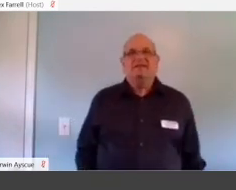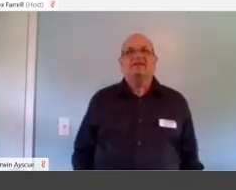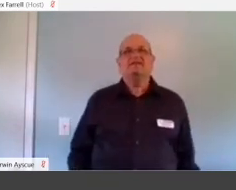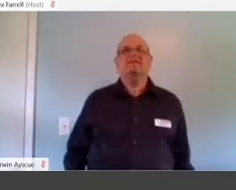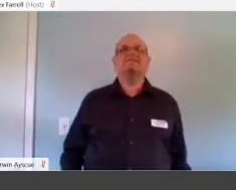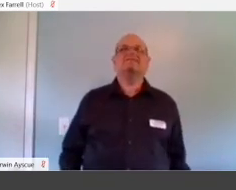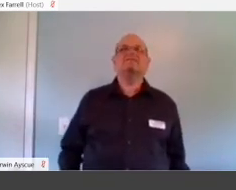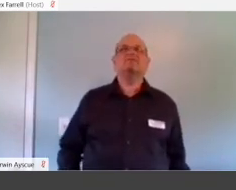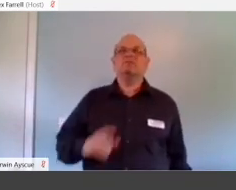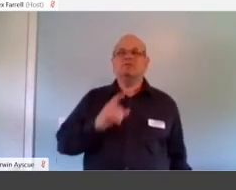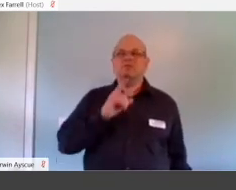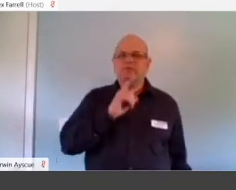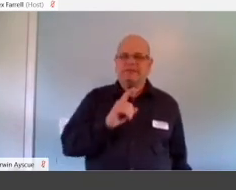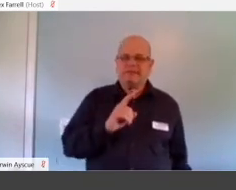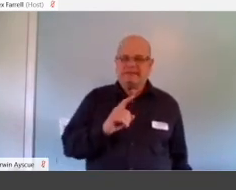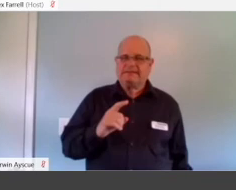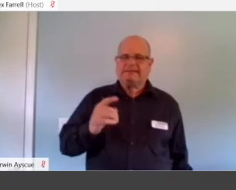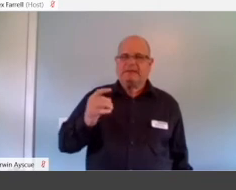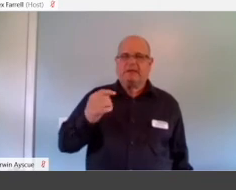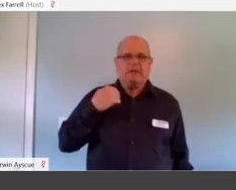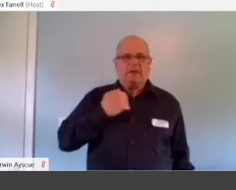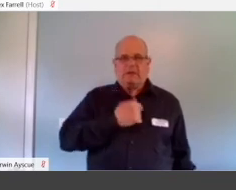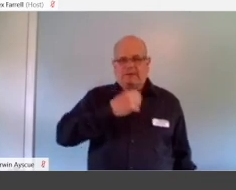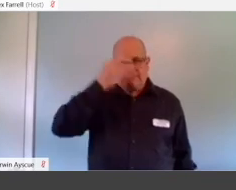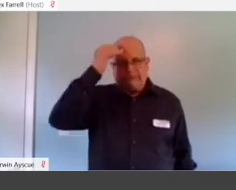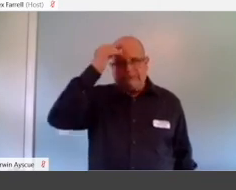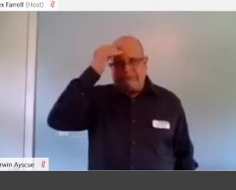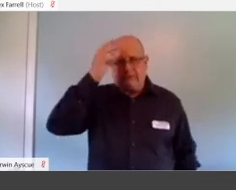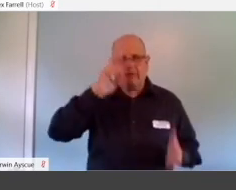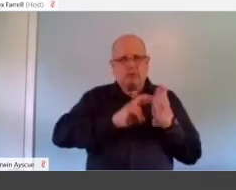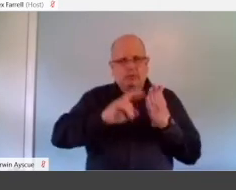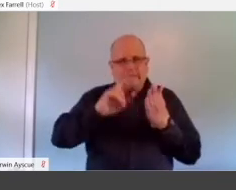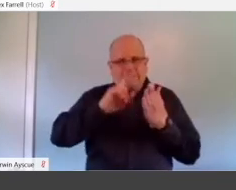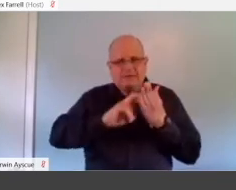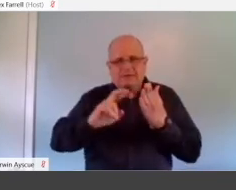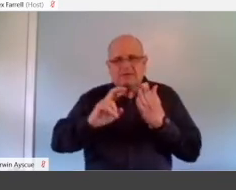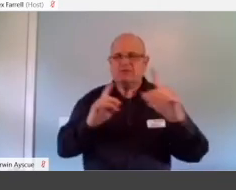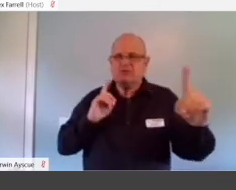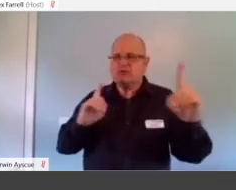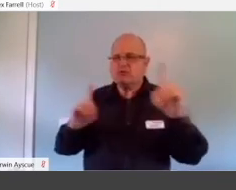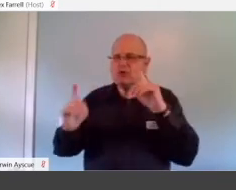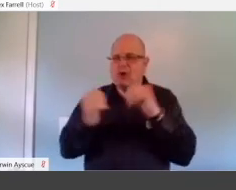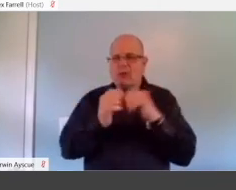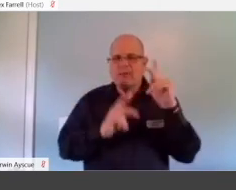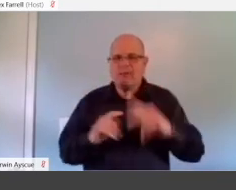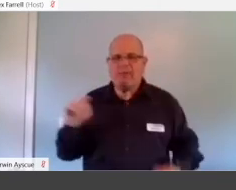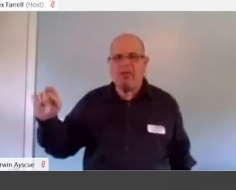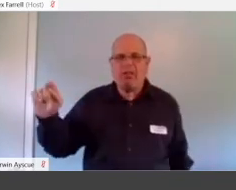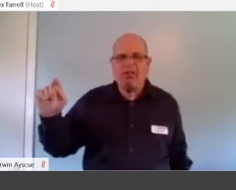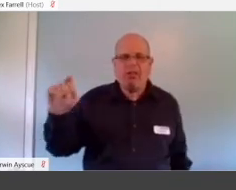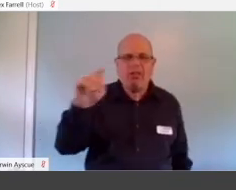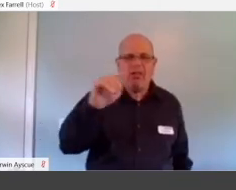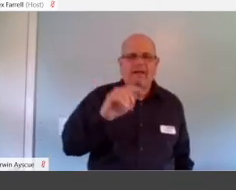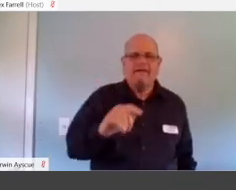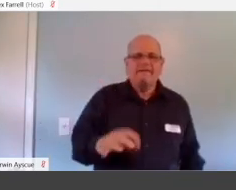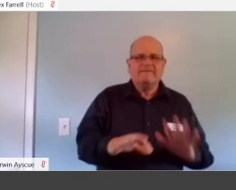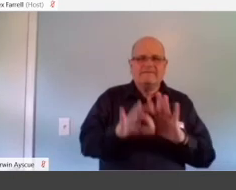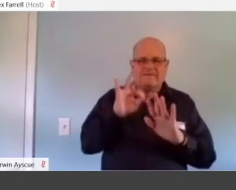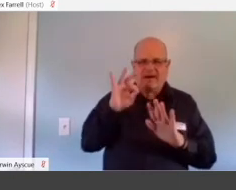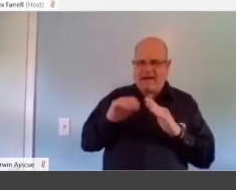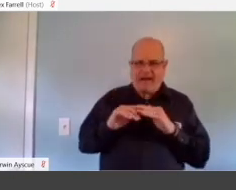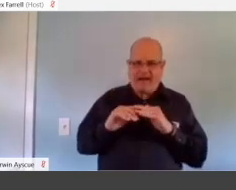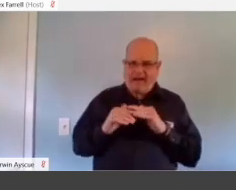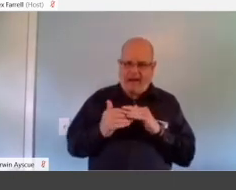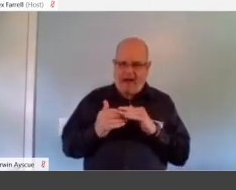been really thinking about it and doing our research and talking with people to find ways to make sure that